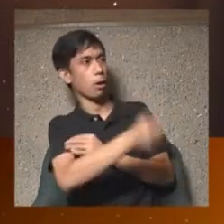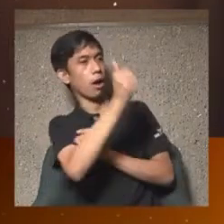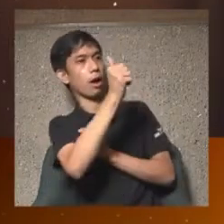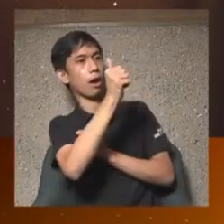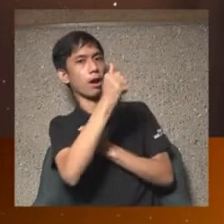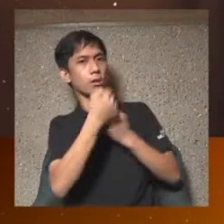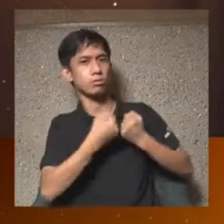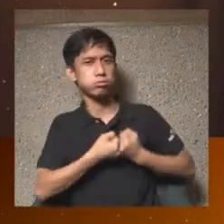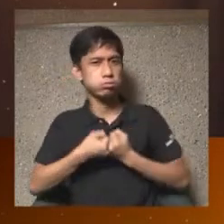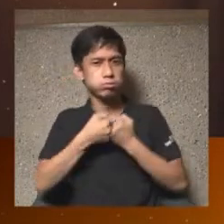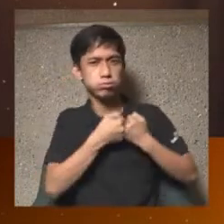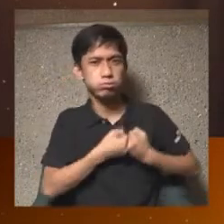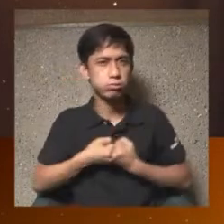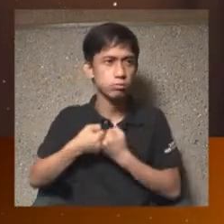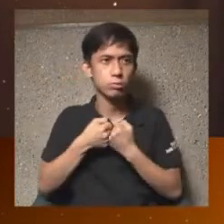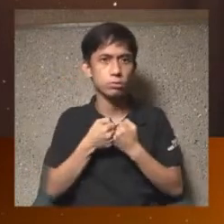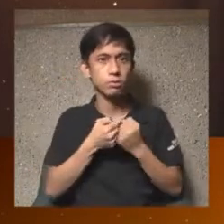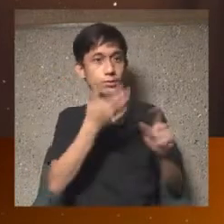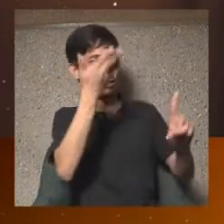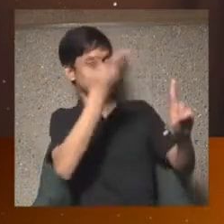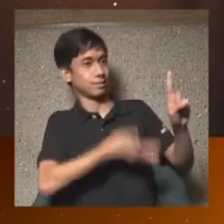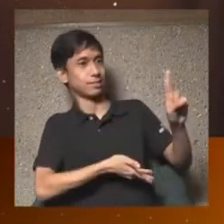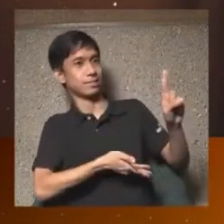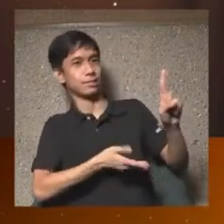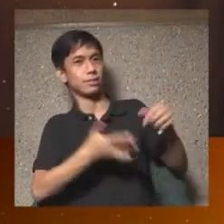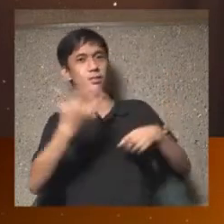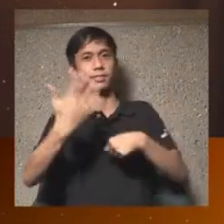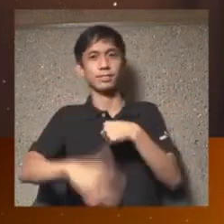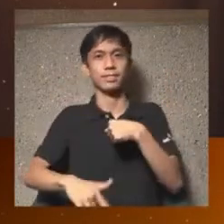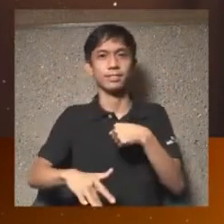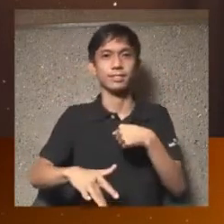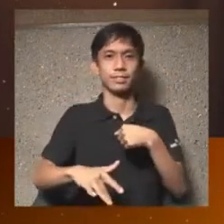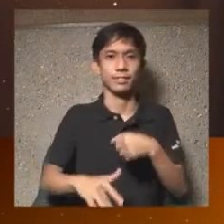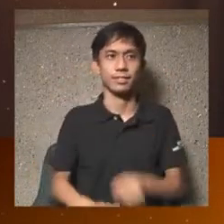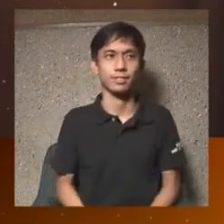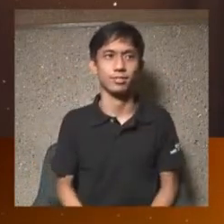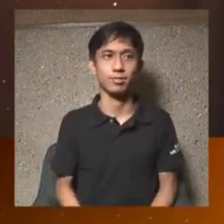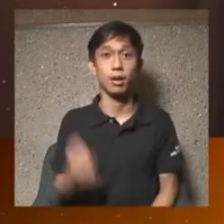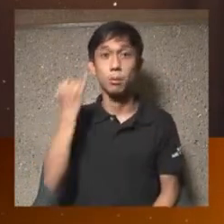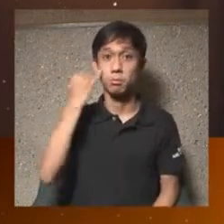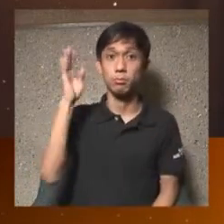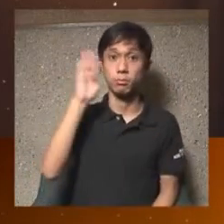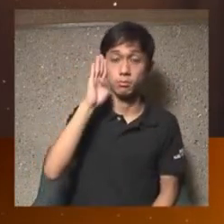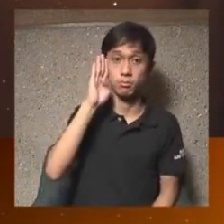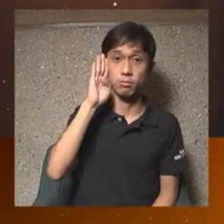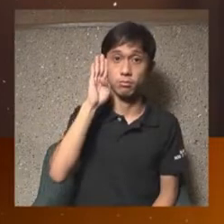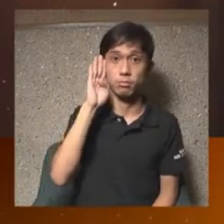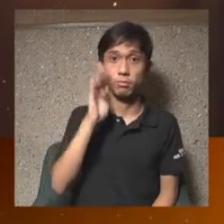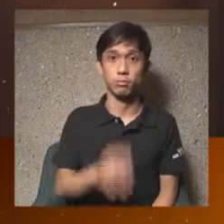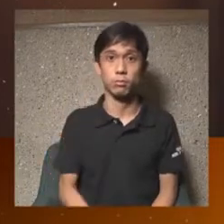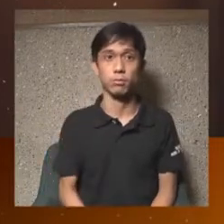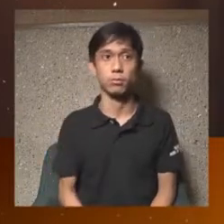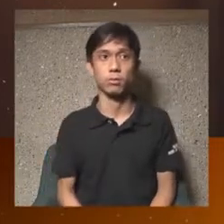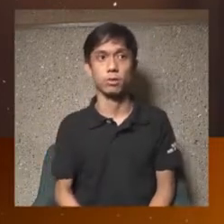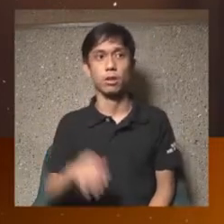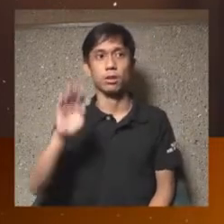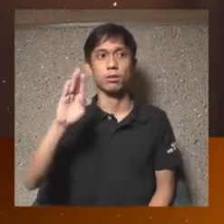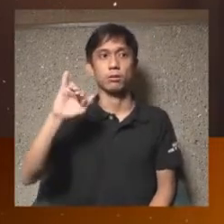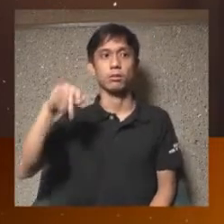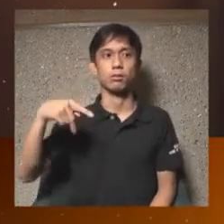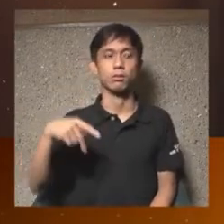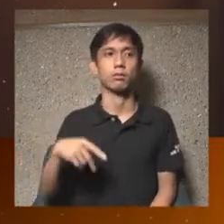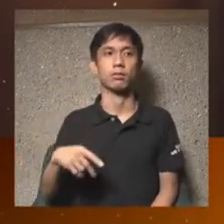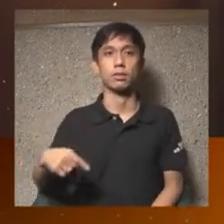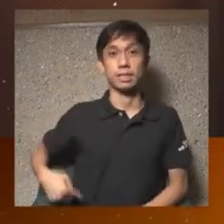touched. He touched Jacob's hip and wrenched it out of his socket.